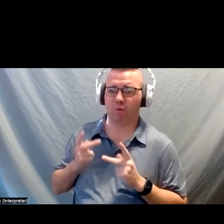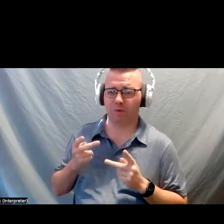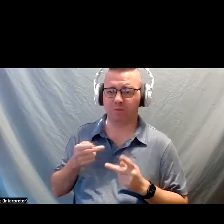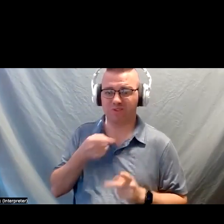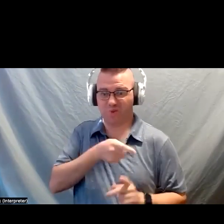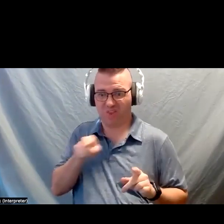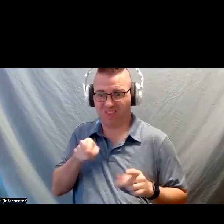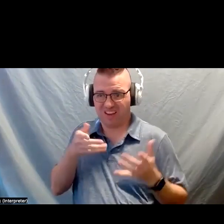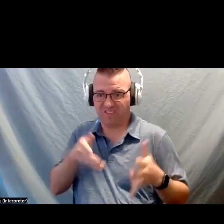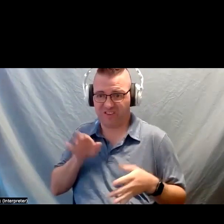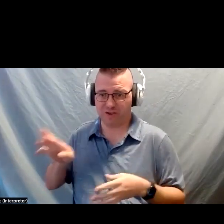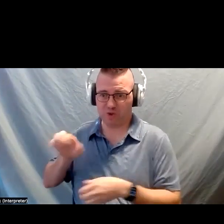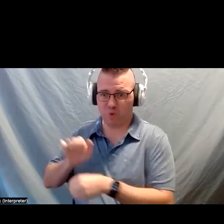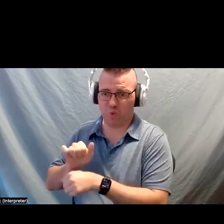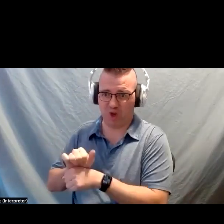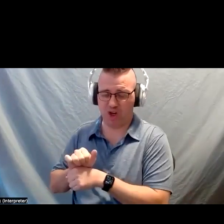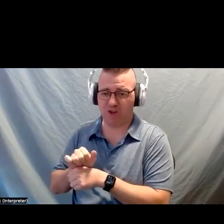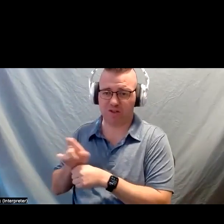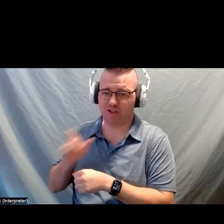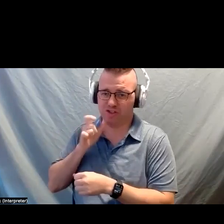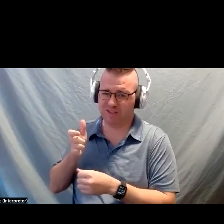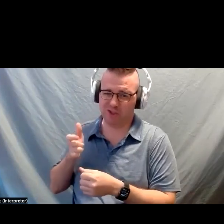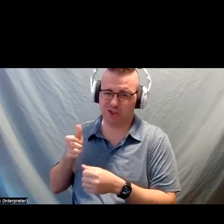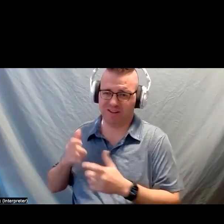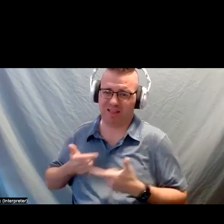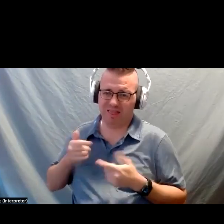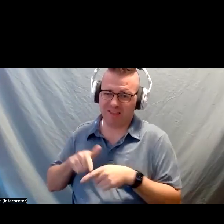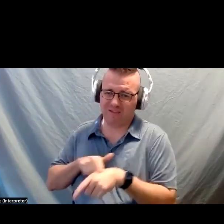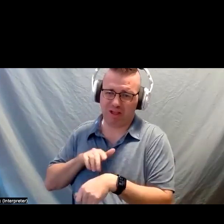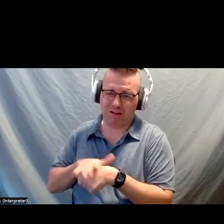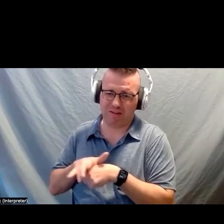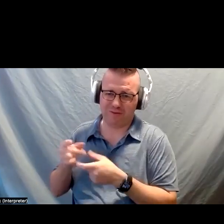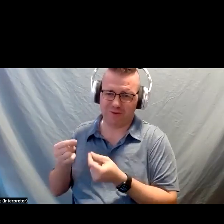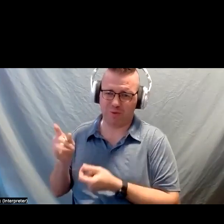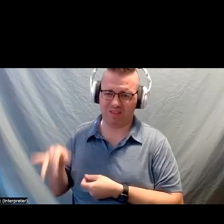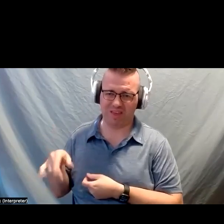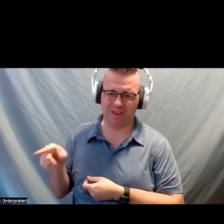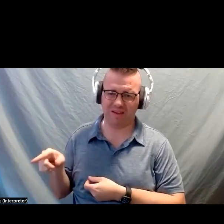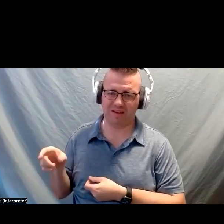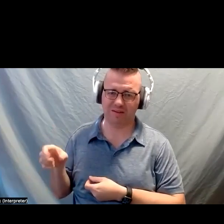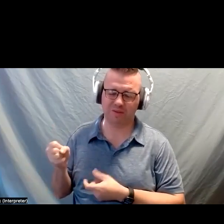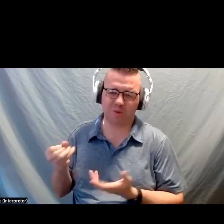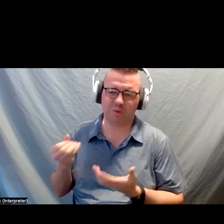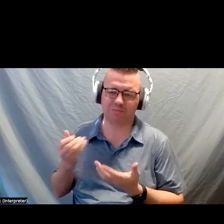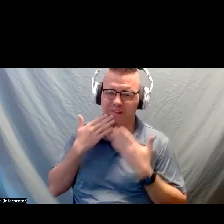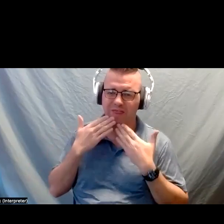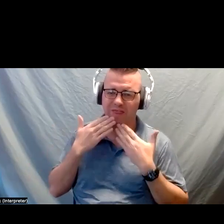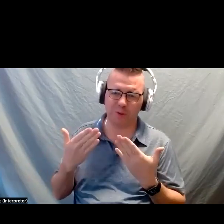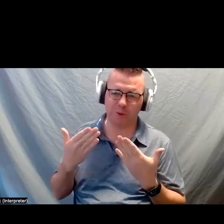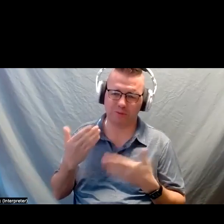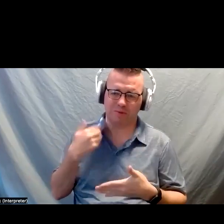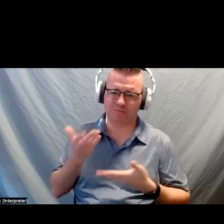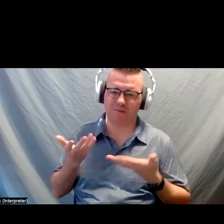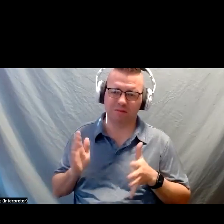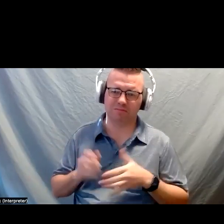task that she herself didn't sadly live to complete. I think I'll leave it there. Thank you.